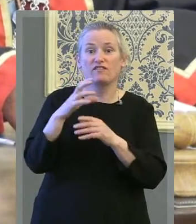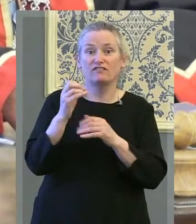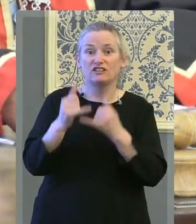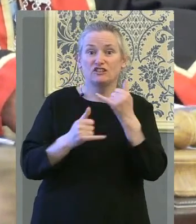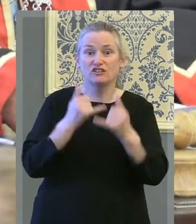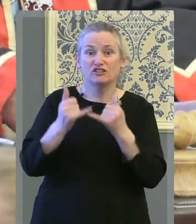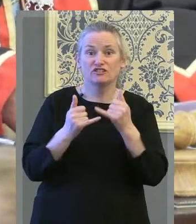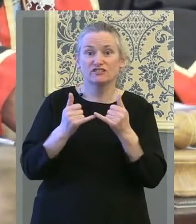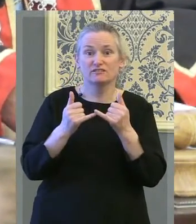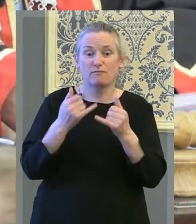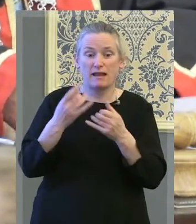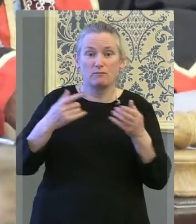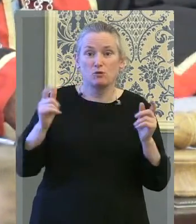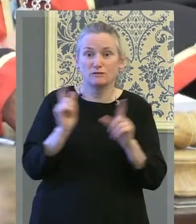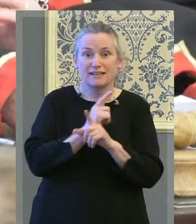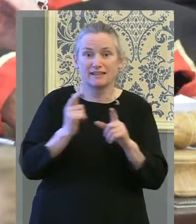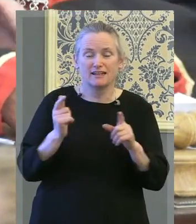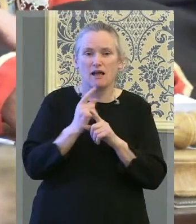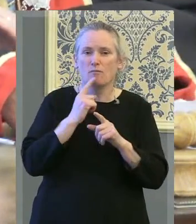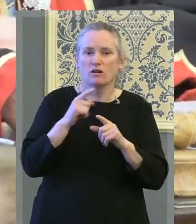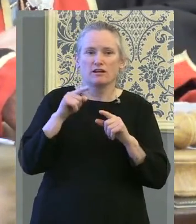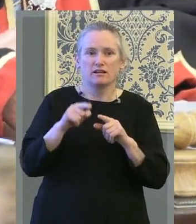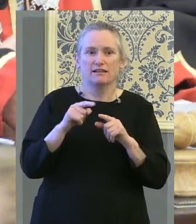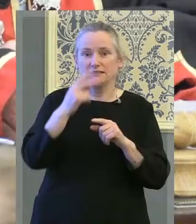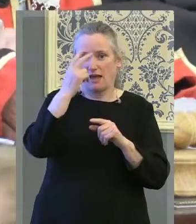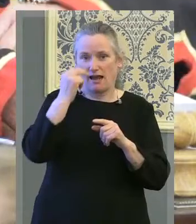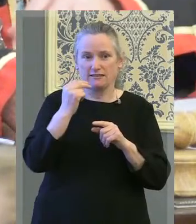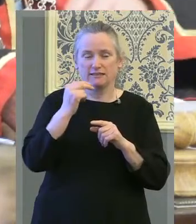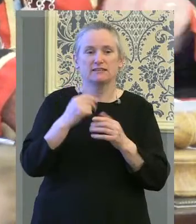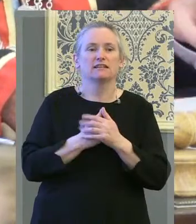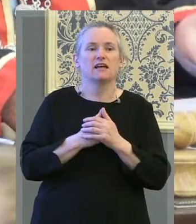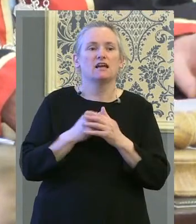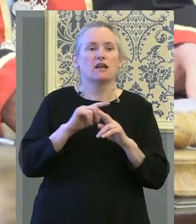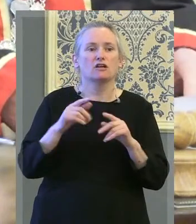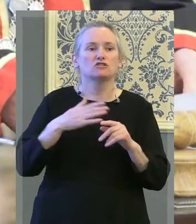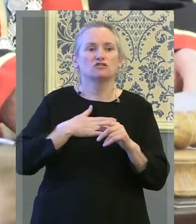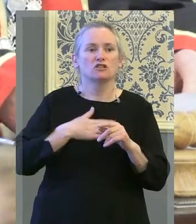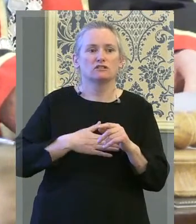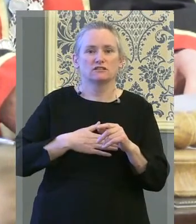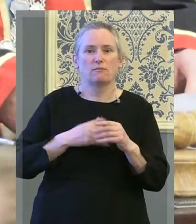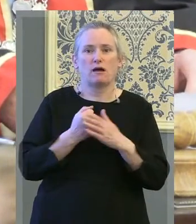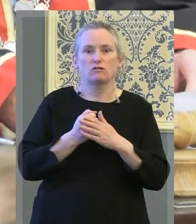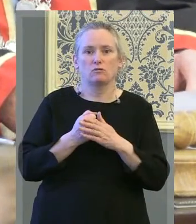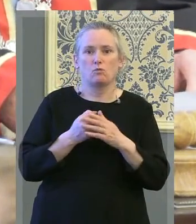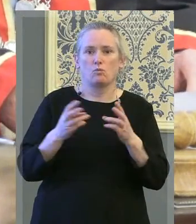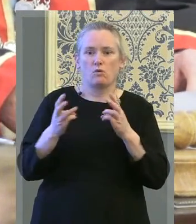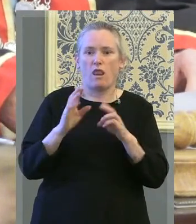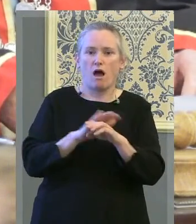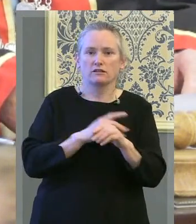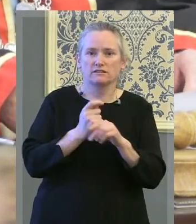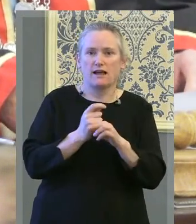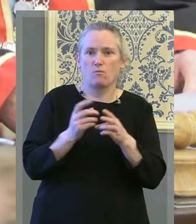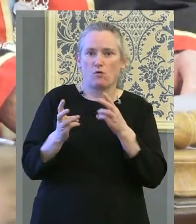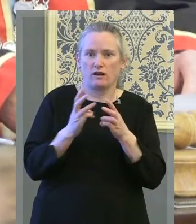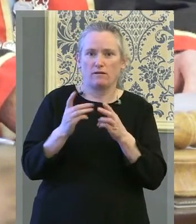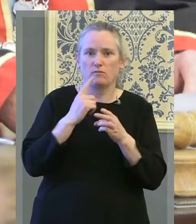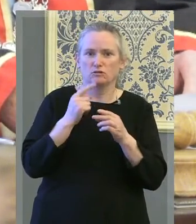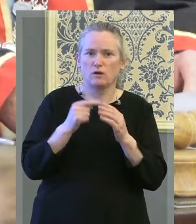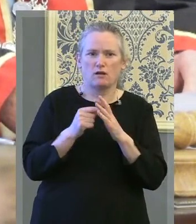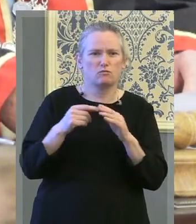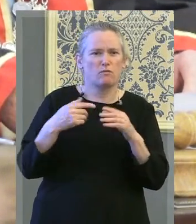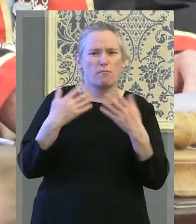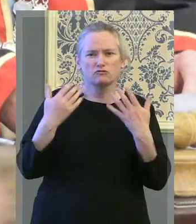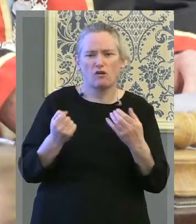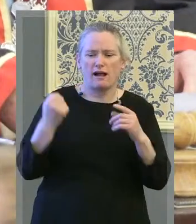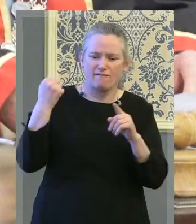years. However, the essence of this man is captured not just in the length of his career, but in the depth of his impact